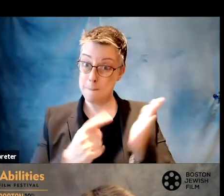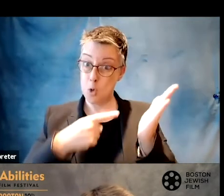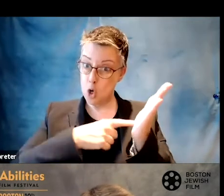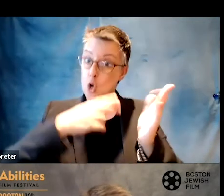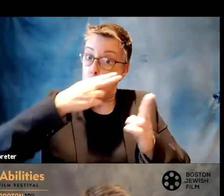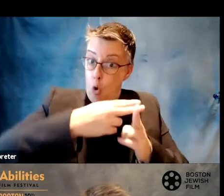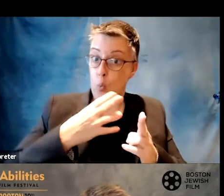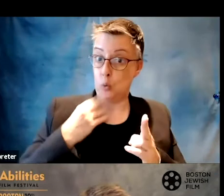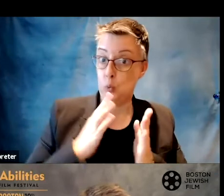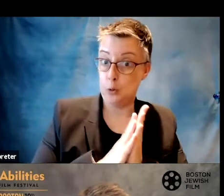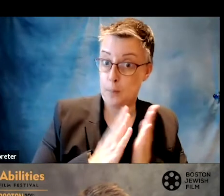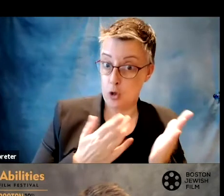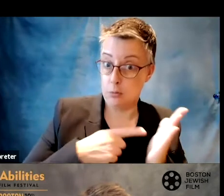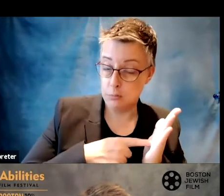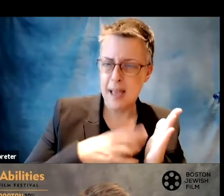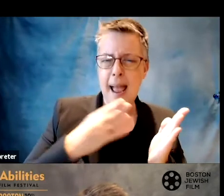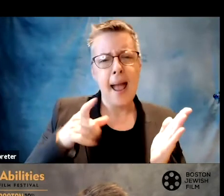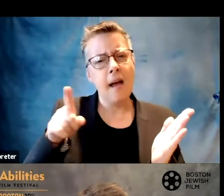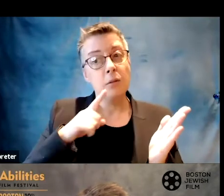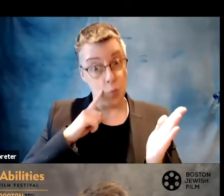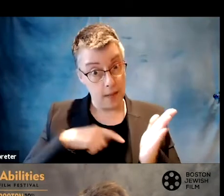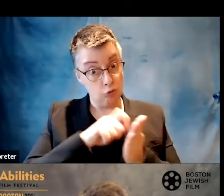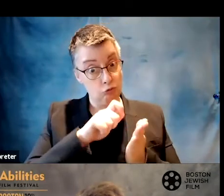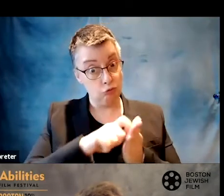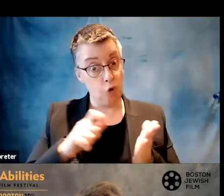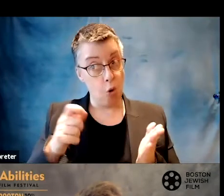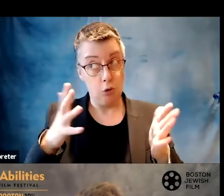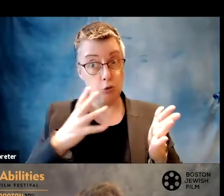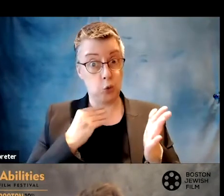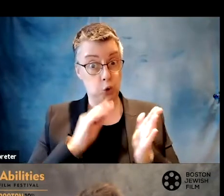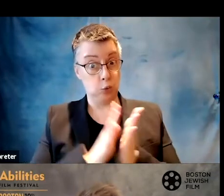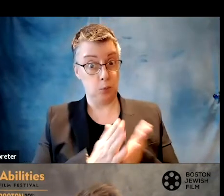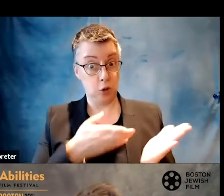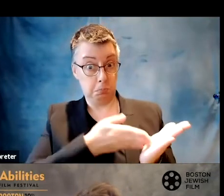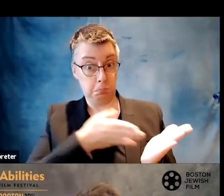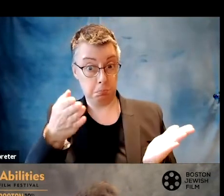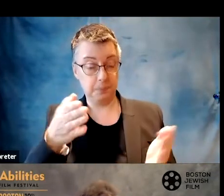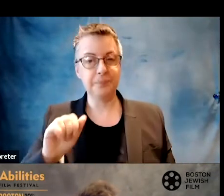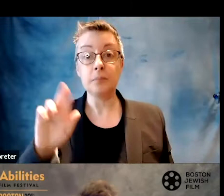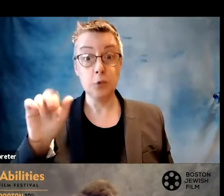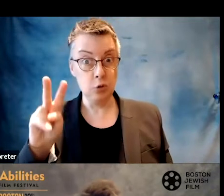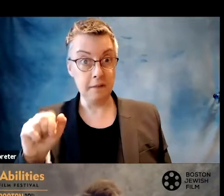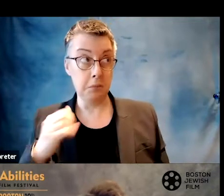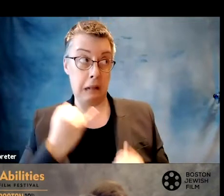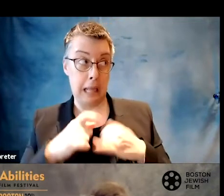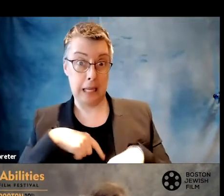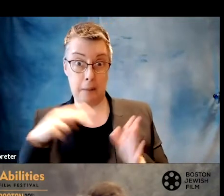book, and you actually think you wrote a Jewish book. Last time I looked,